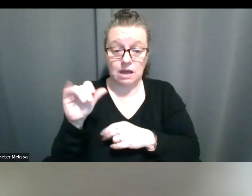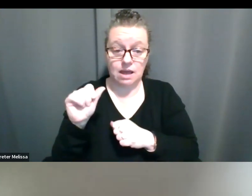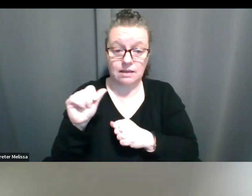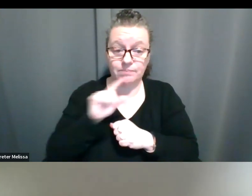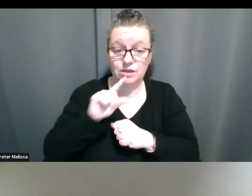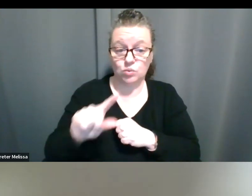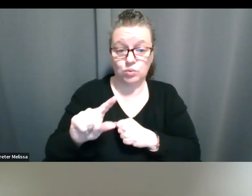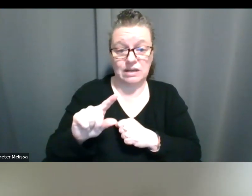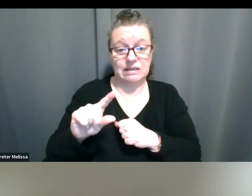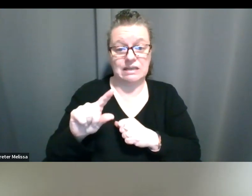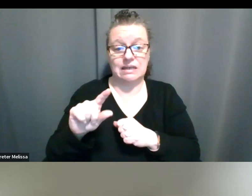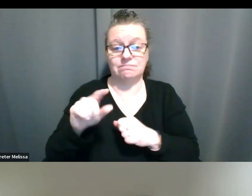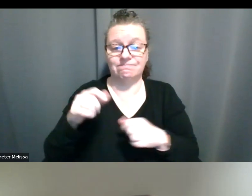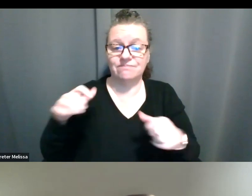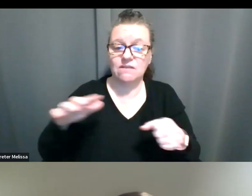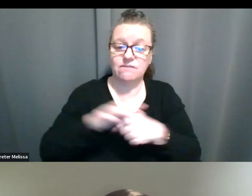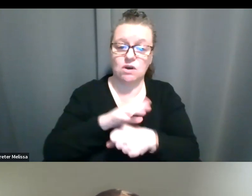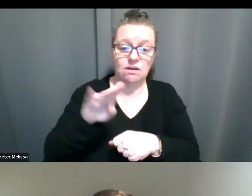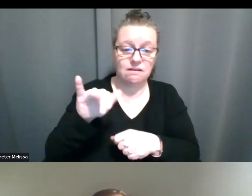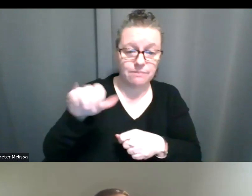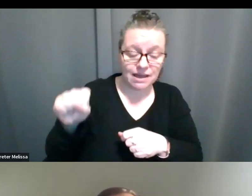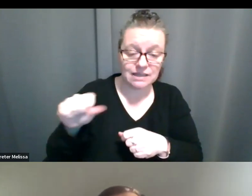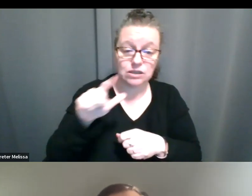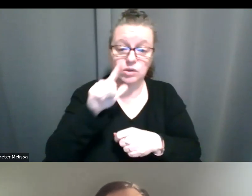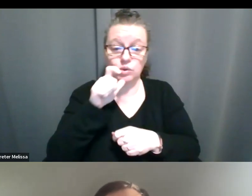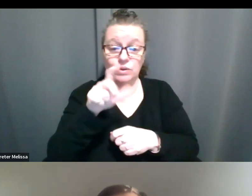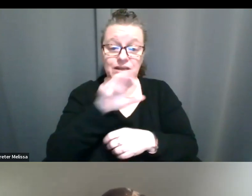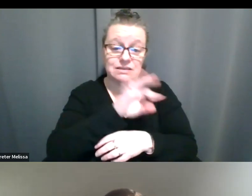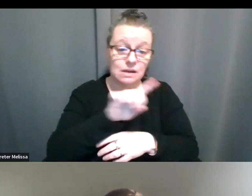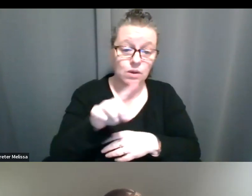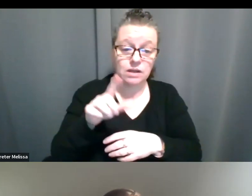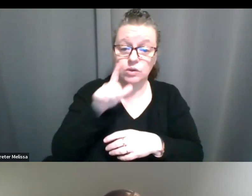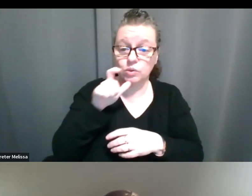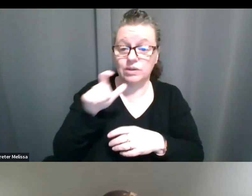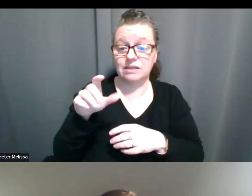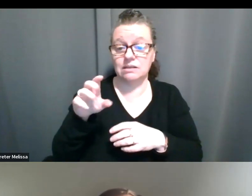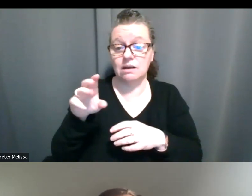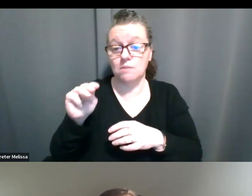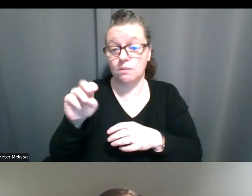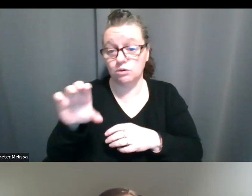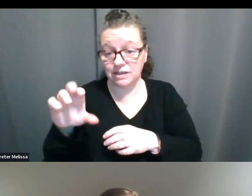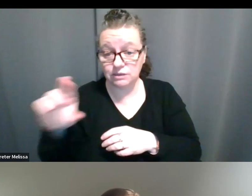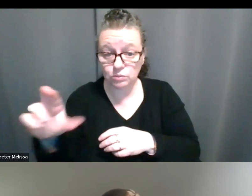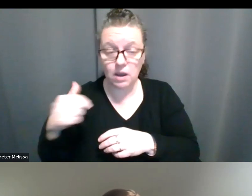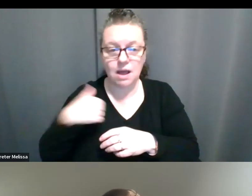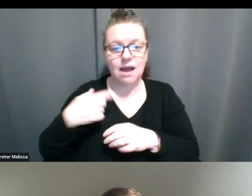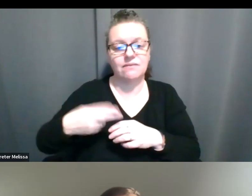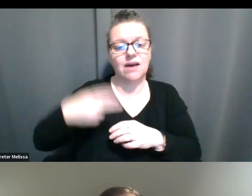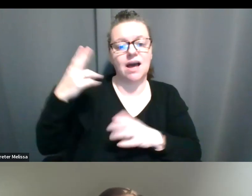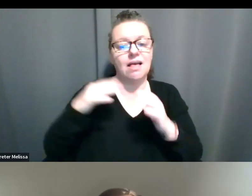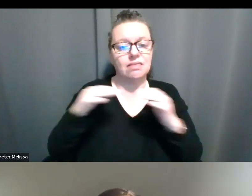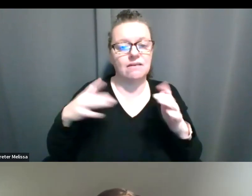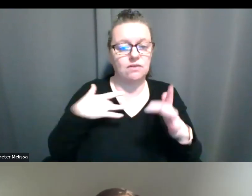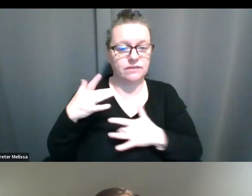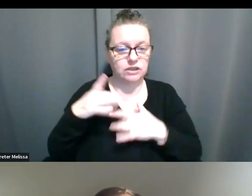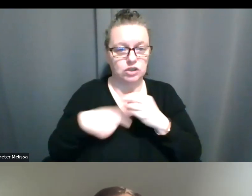really rife with bias to me. Who gets 911, who gets co-response, who gets mobile crisis response, and I maintain a high level of concern about that.